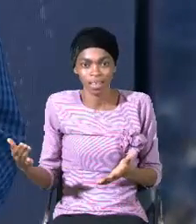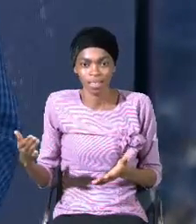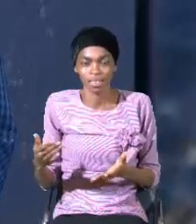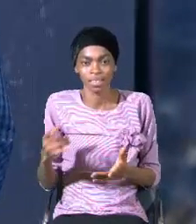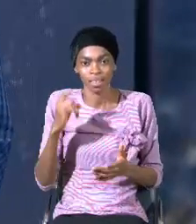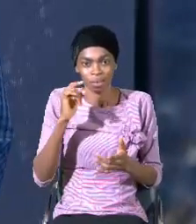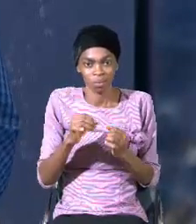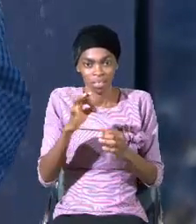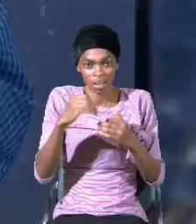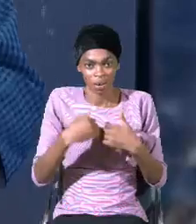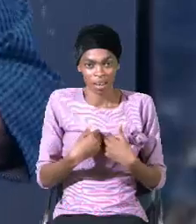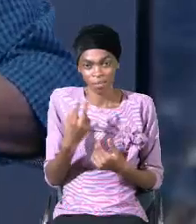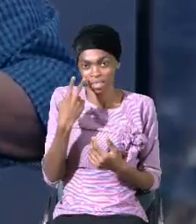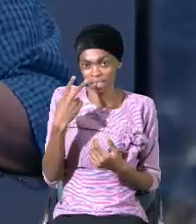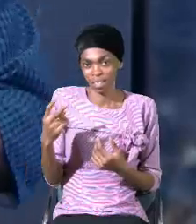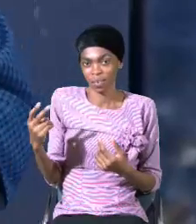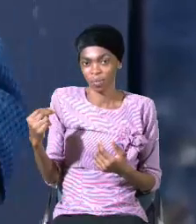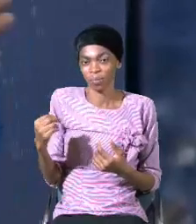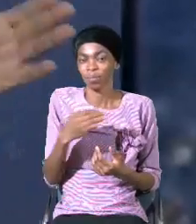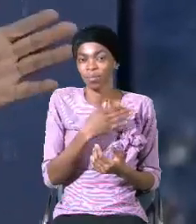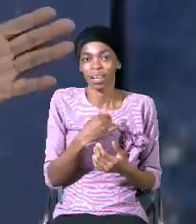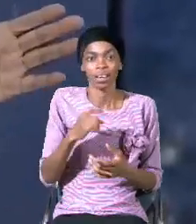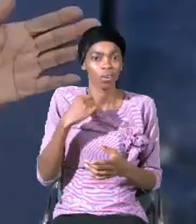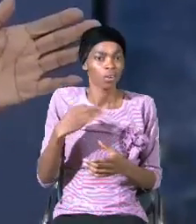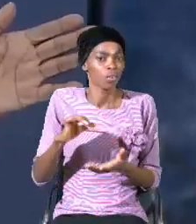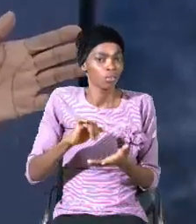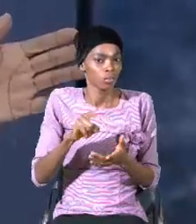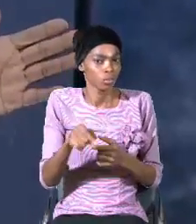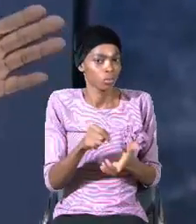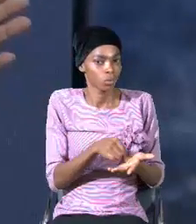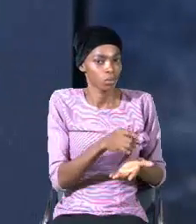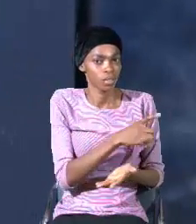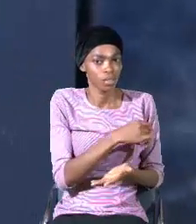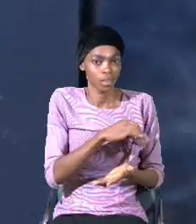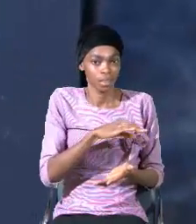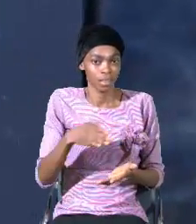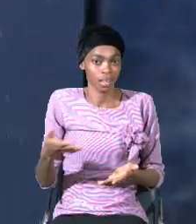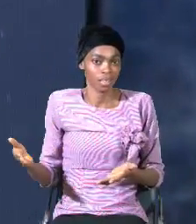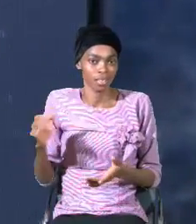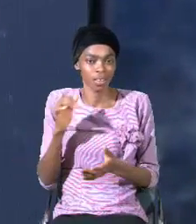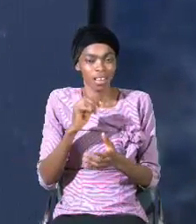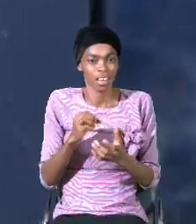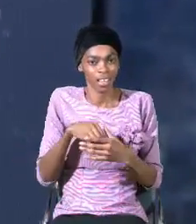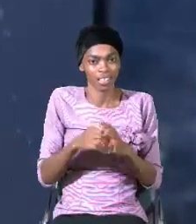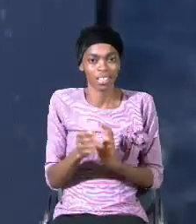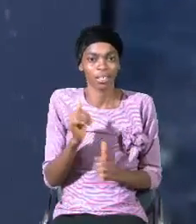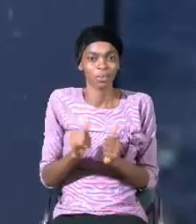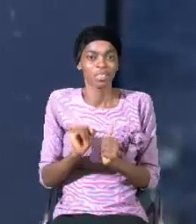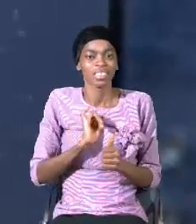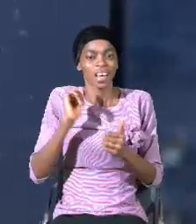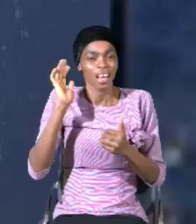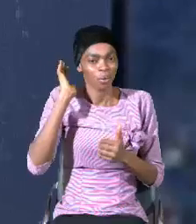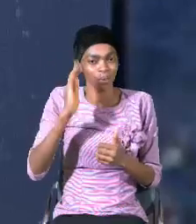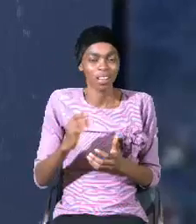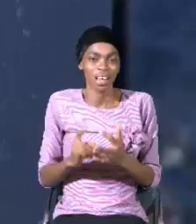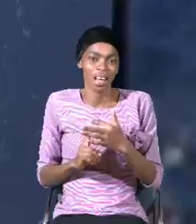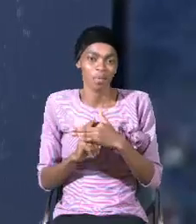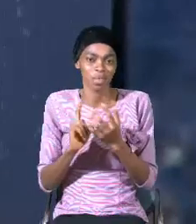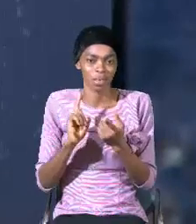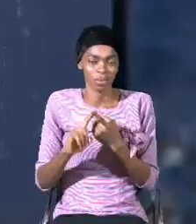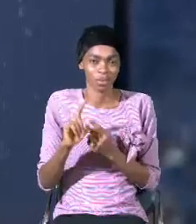hast seen, and of those things in the which I will appear unto